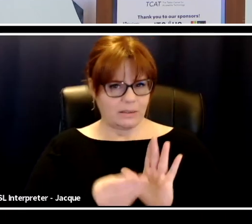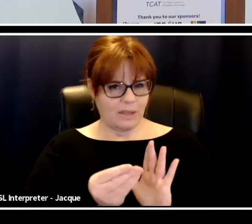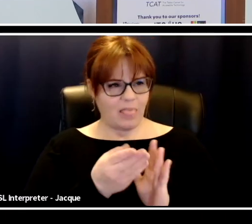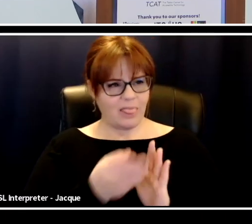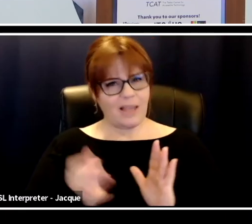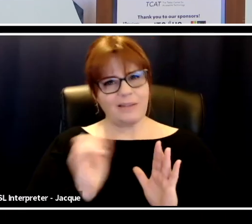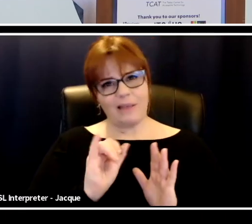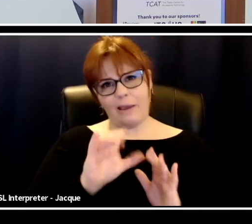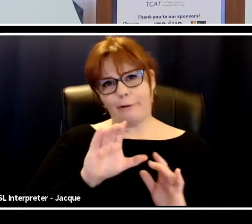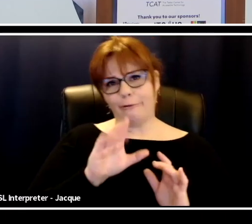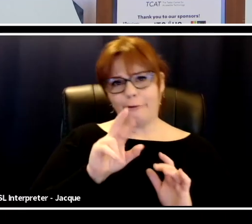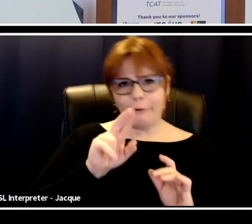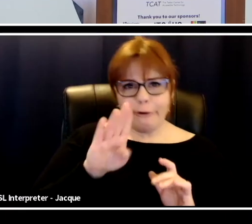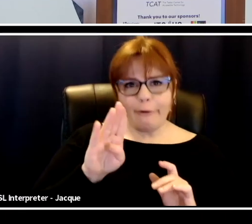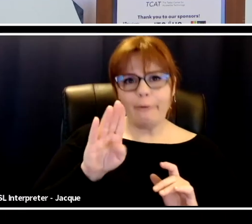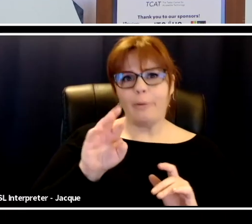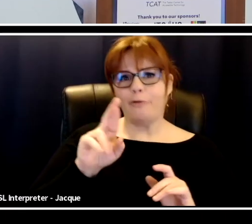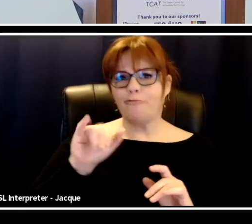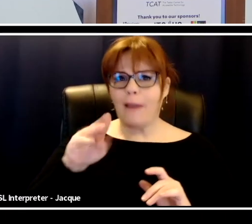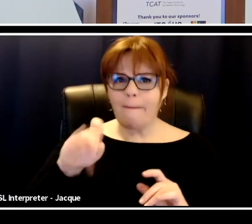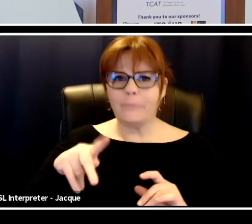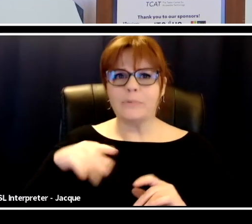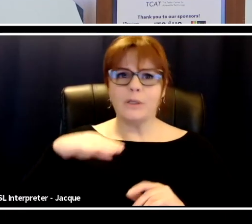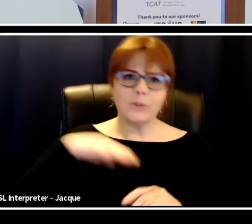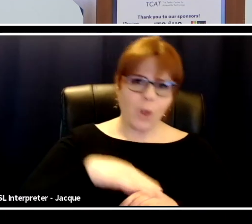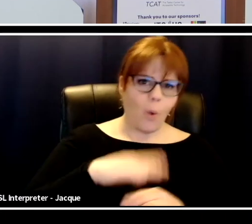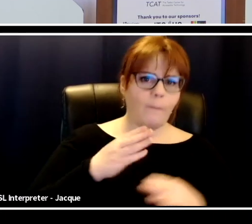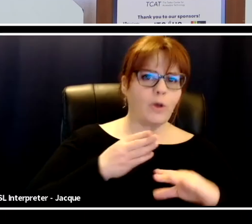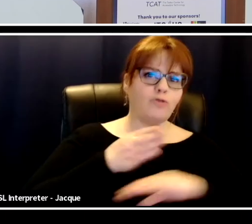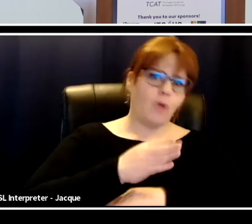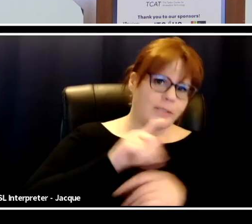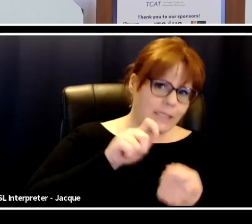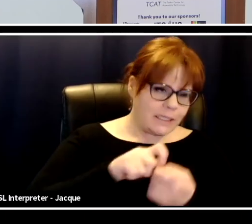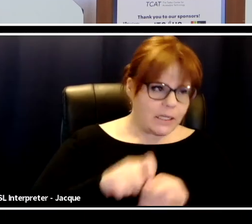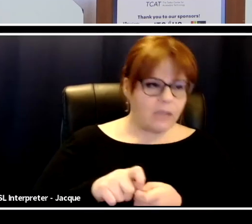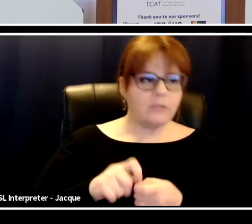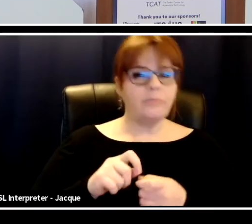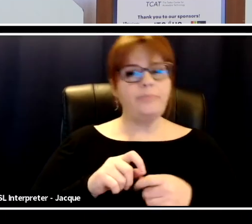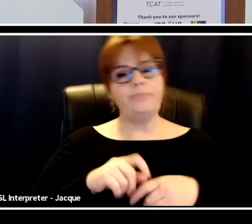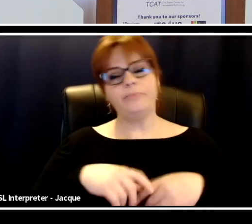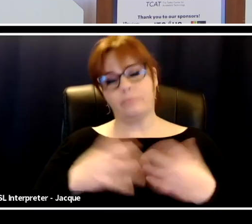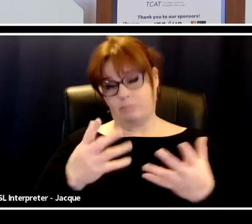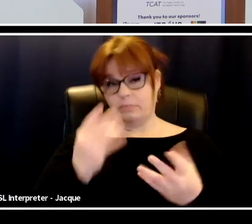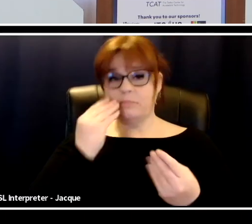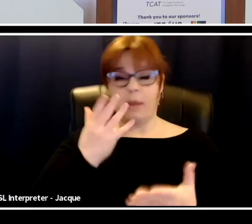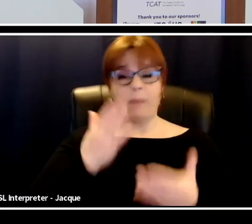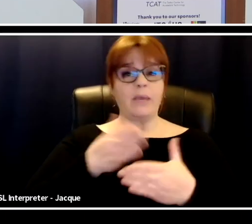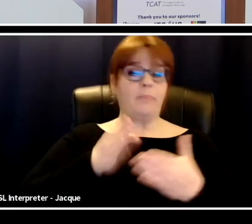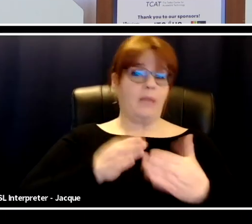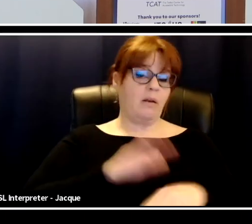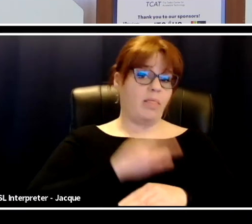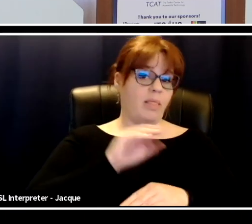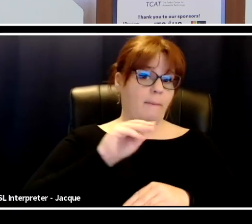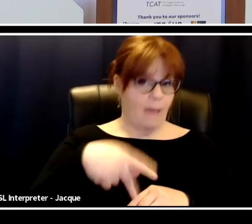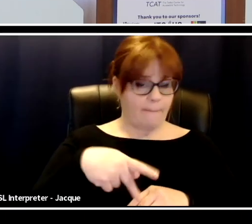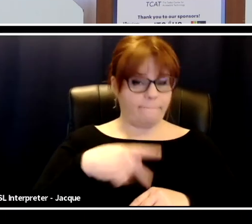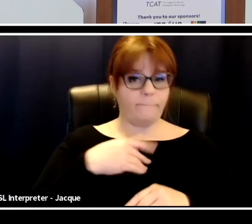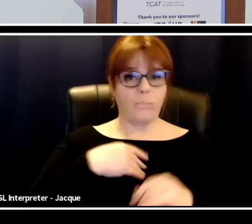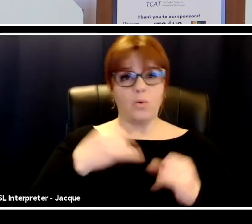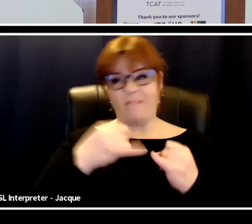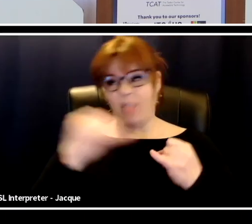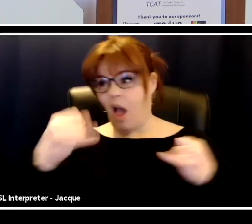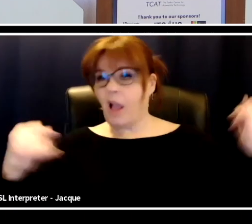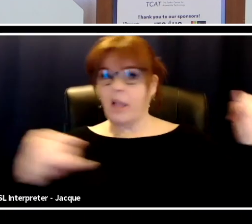earlier, curb ramps, slope, crossing details. The data might look complete on the map in terms of you've got, lines throughout the